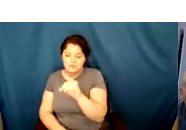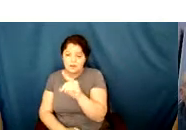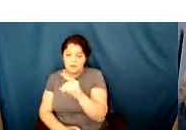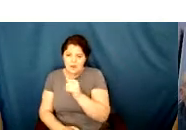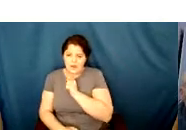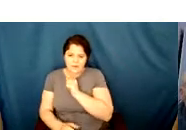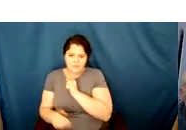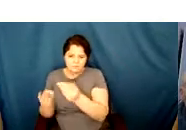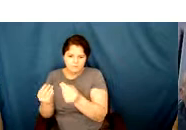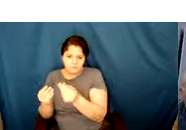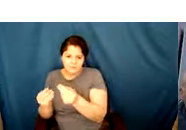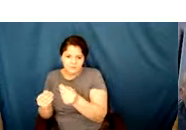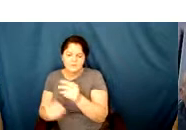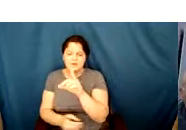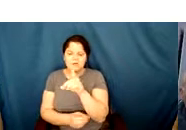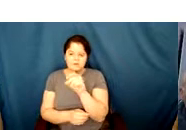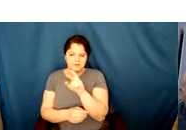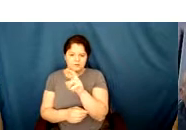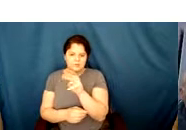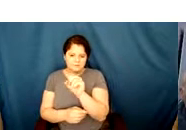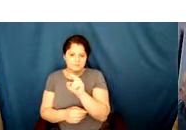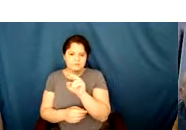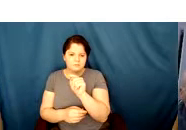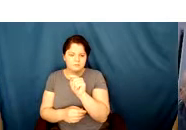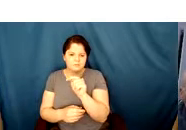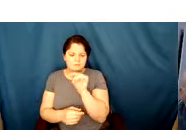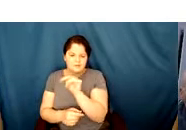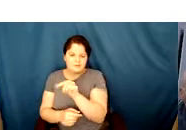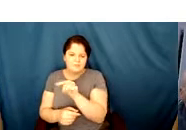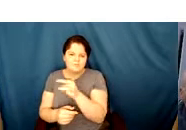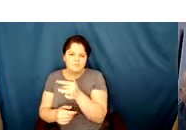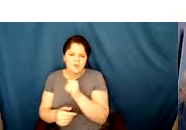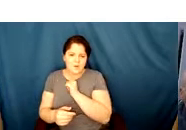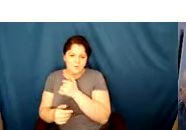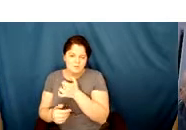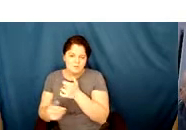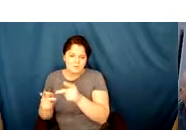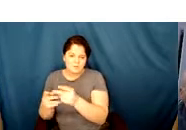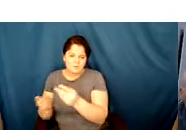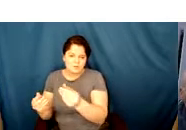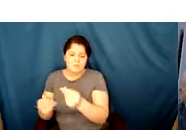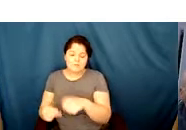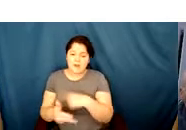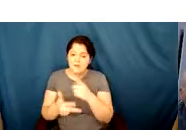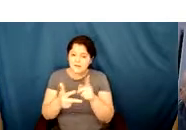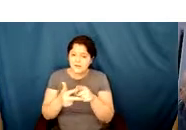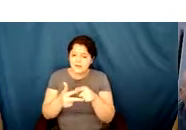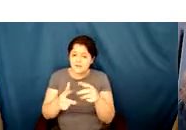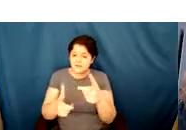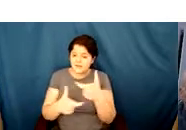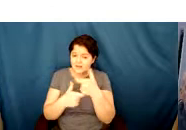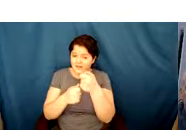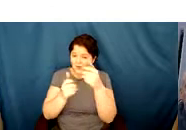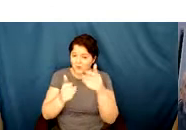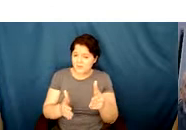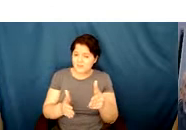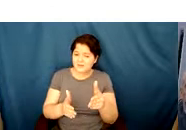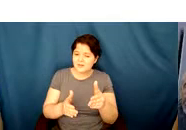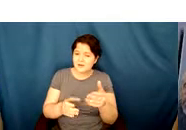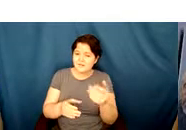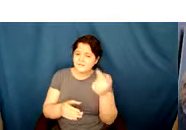and Dormont is such an example. Sometimes we also act as a stakeholder for transit-oriented development